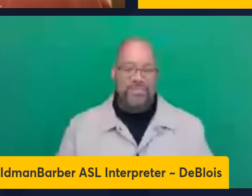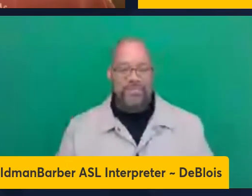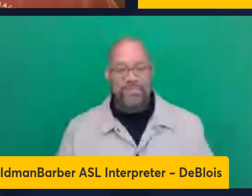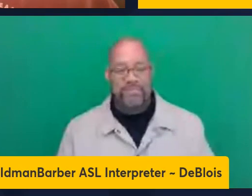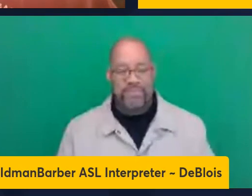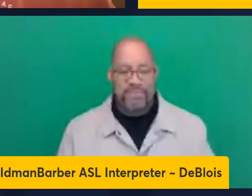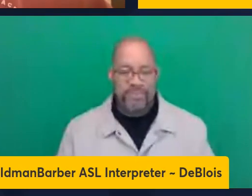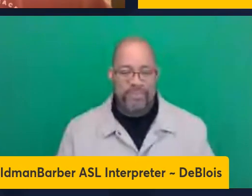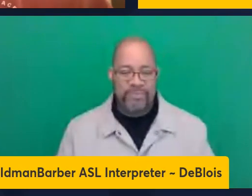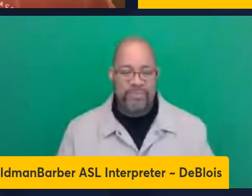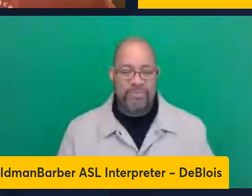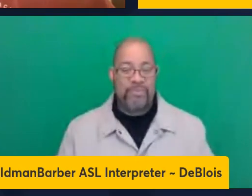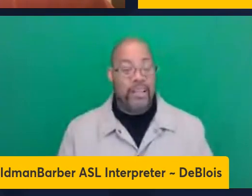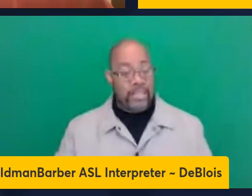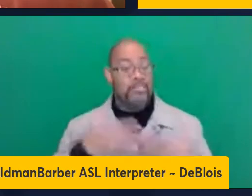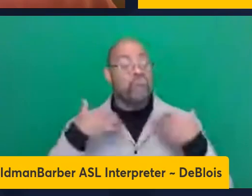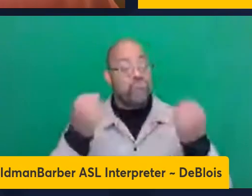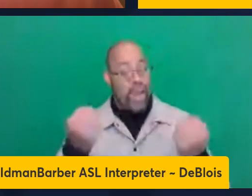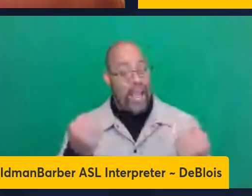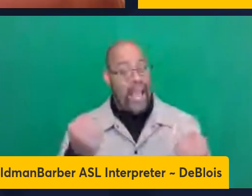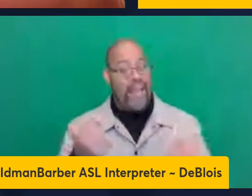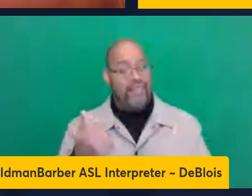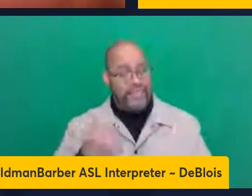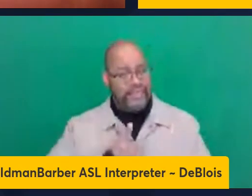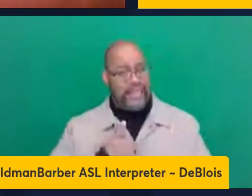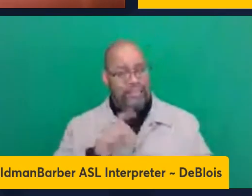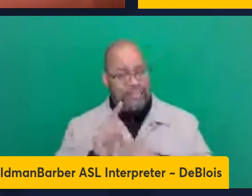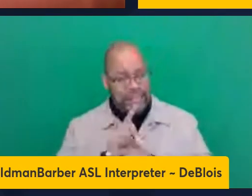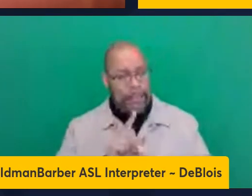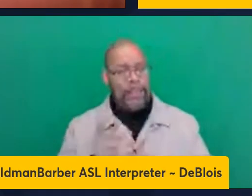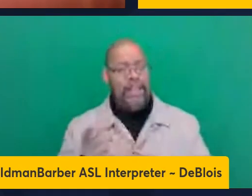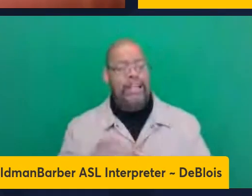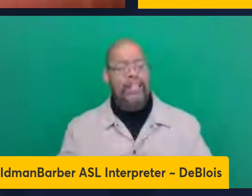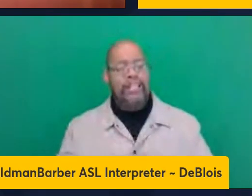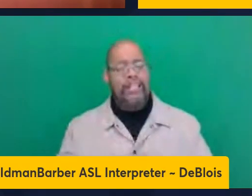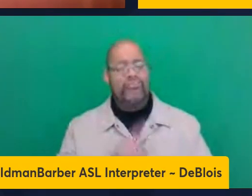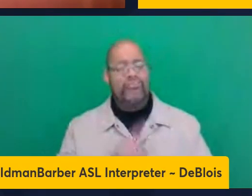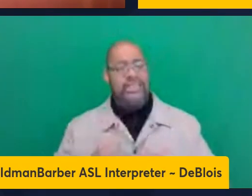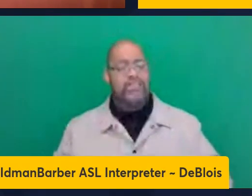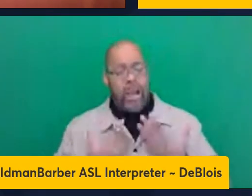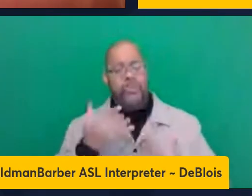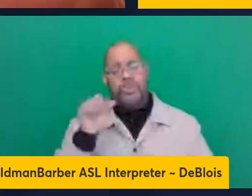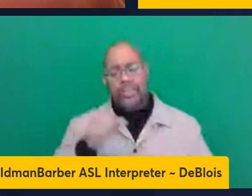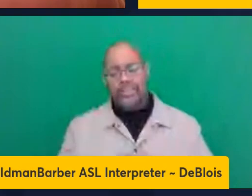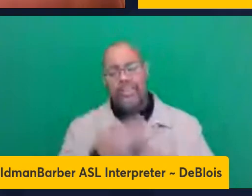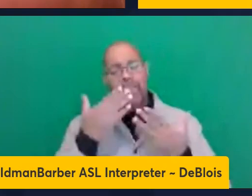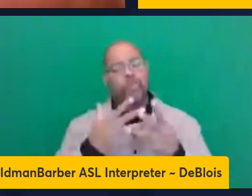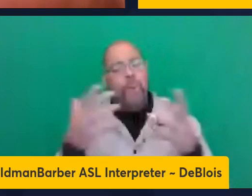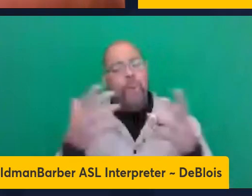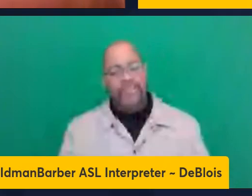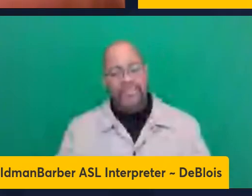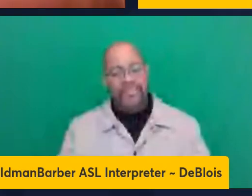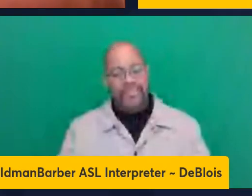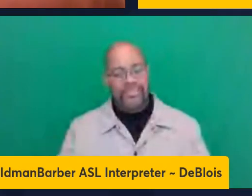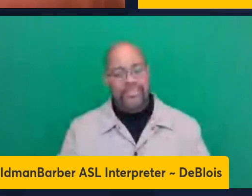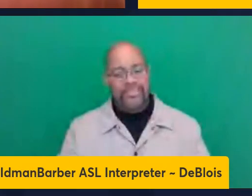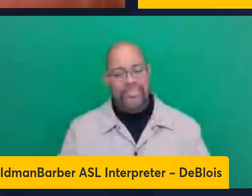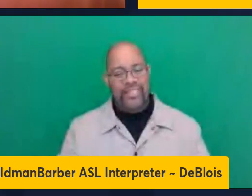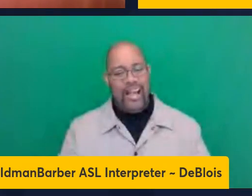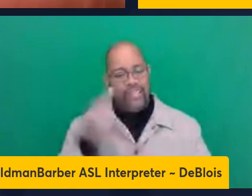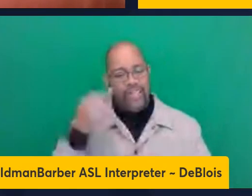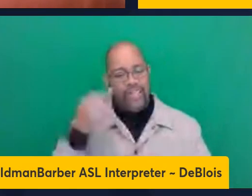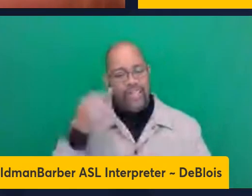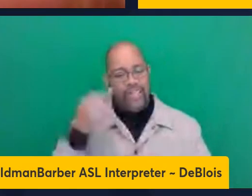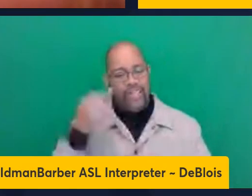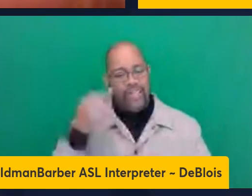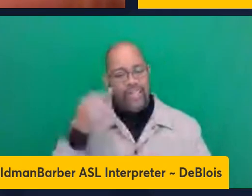That's very brave and self-discipline, very inspiring. So yeah, thank you so much. I think we can round